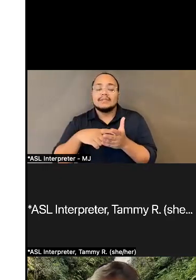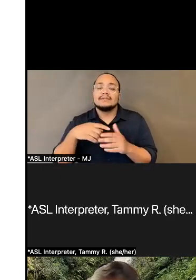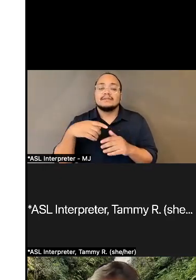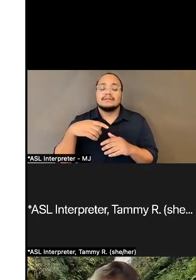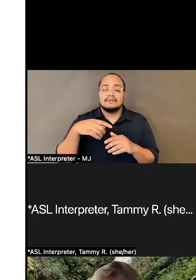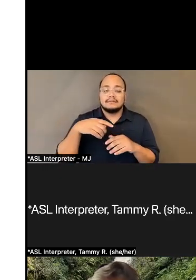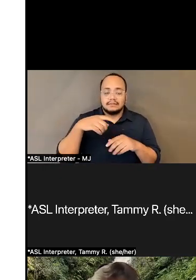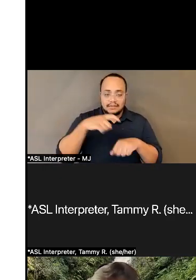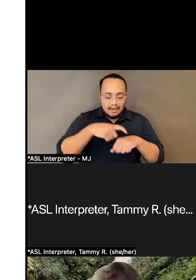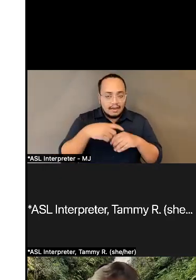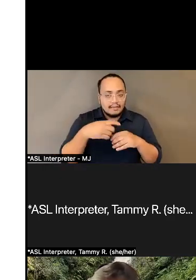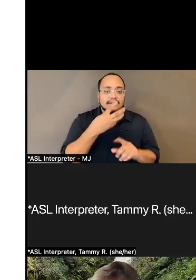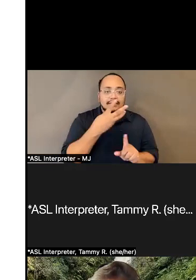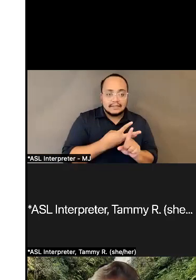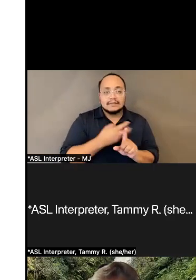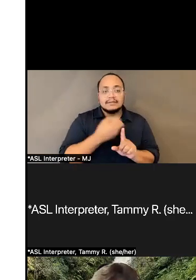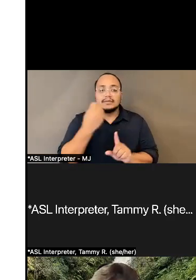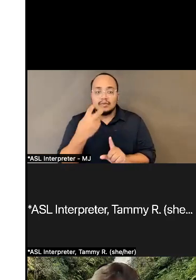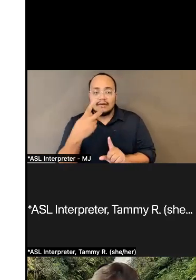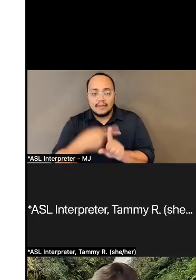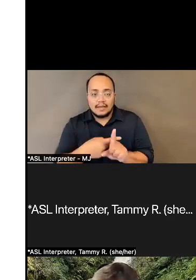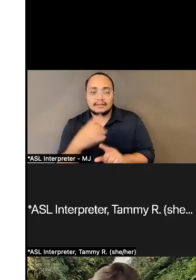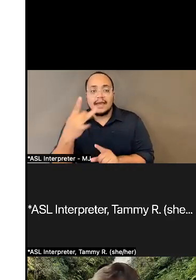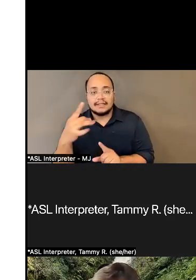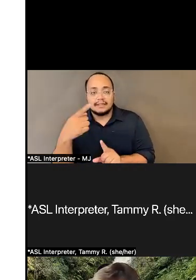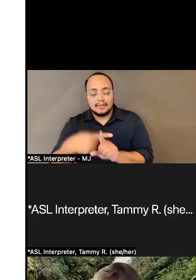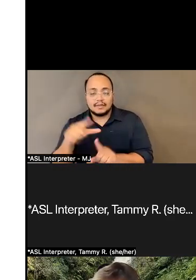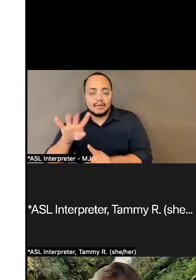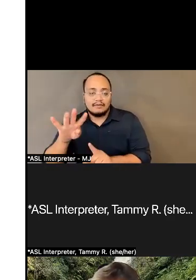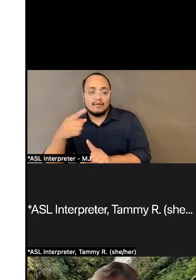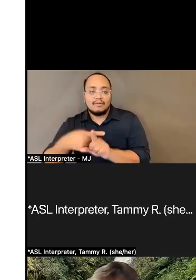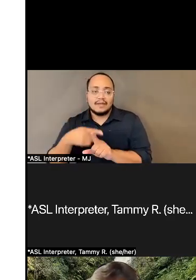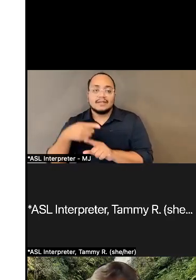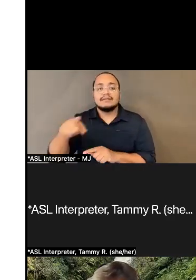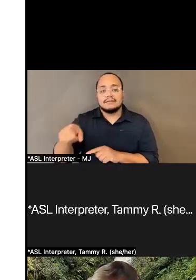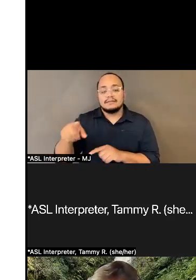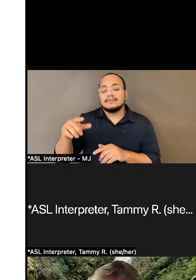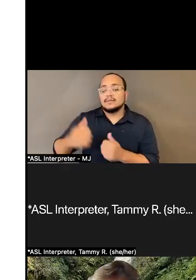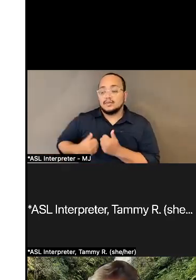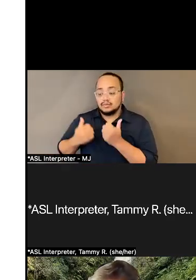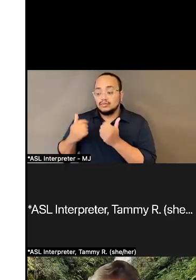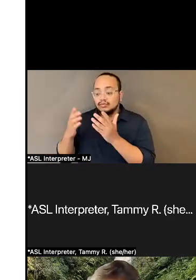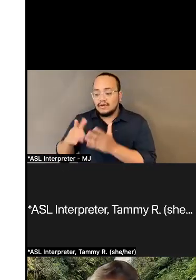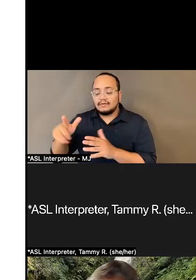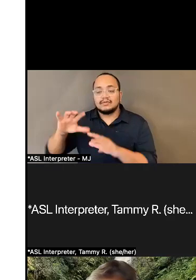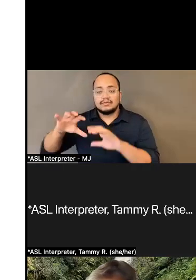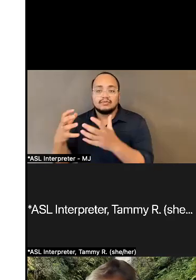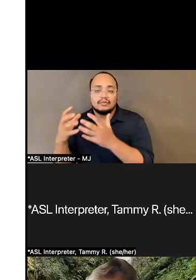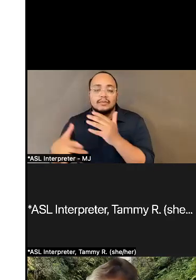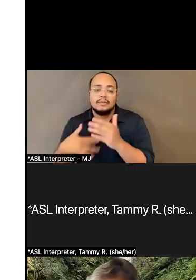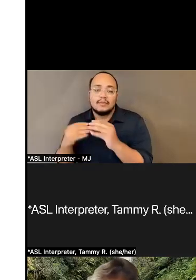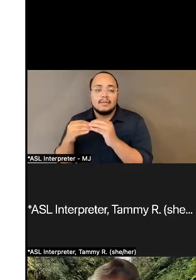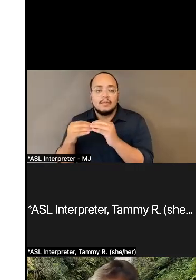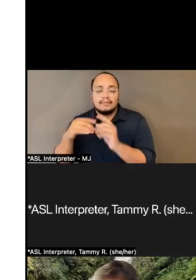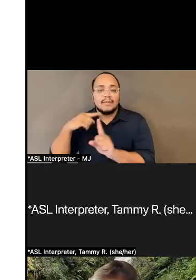12 months, 18 months, and 24 months. So we were very excited to see this, as we had